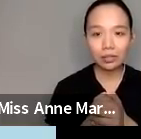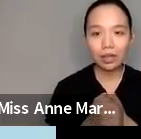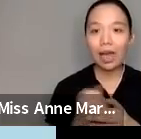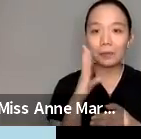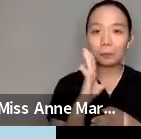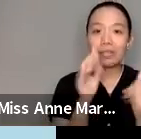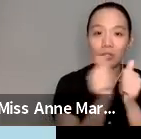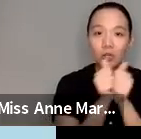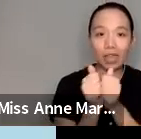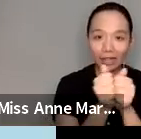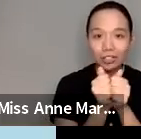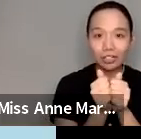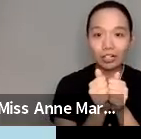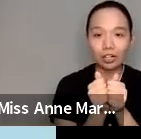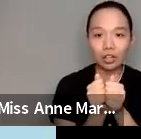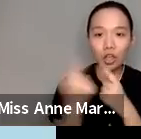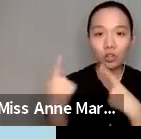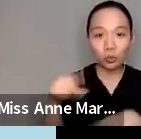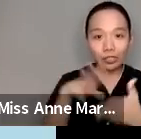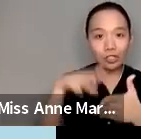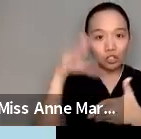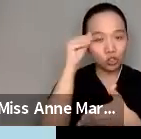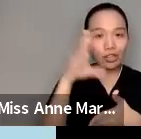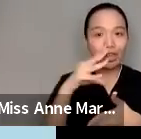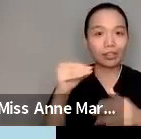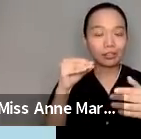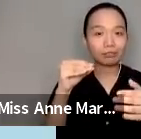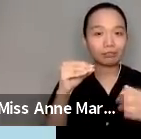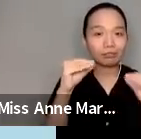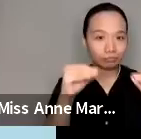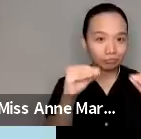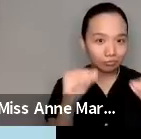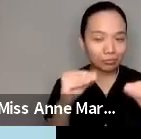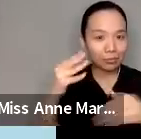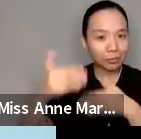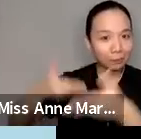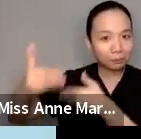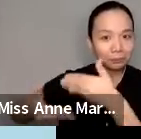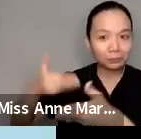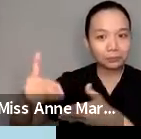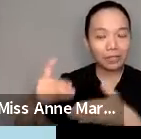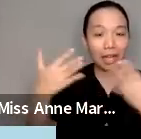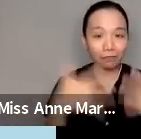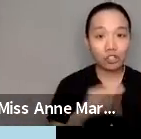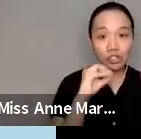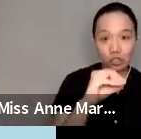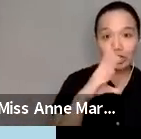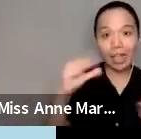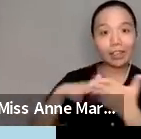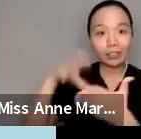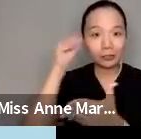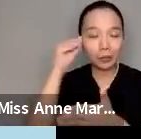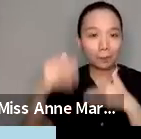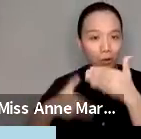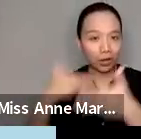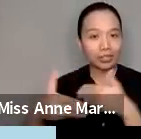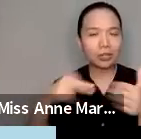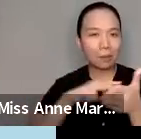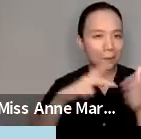together during the teaching and learning process and after the teaching and learning process, which